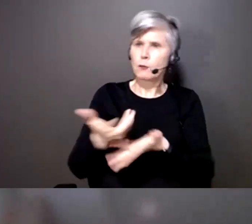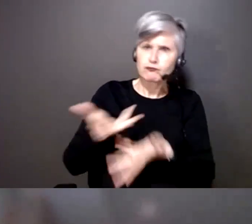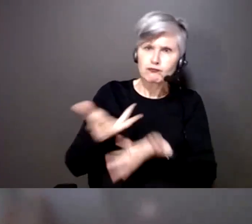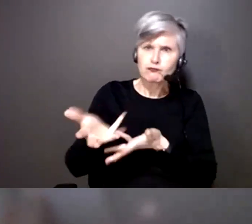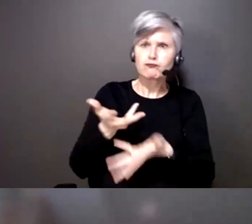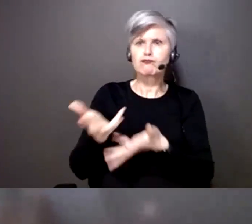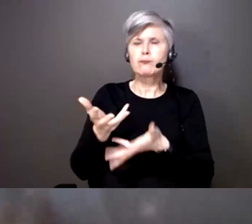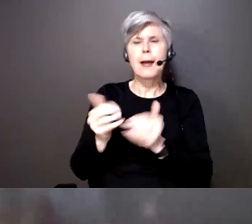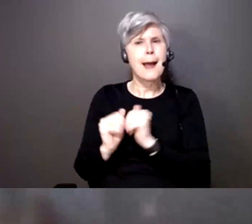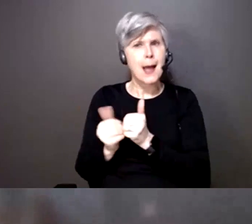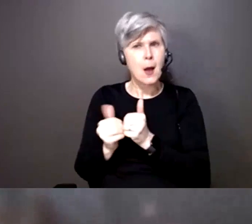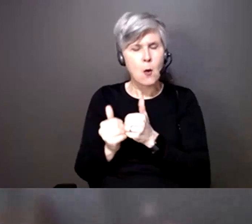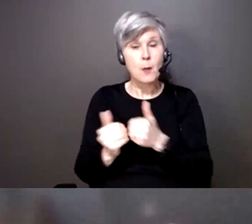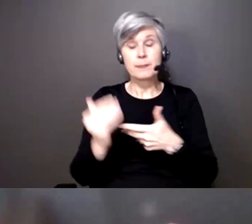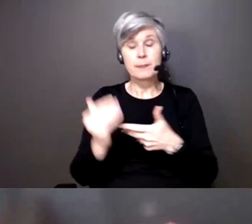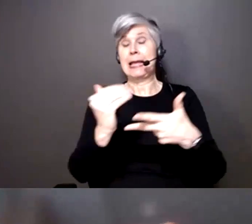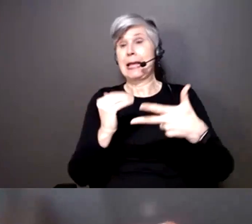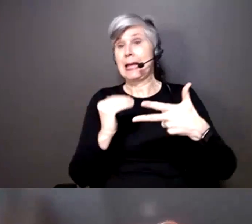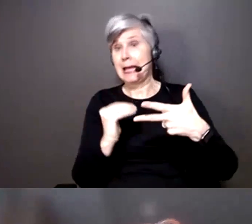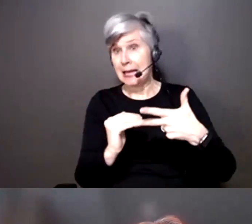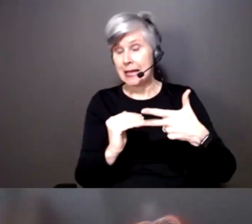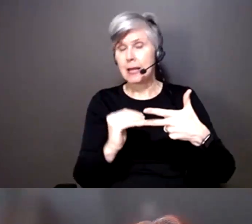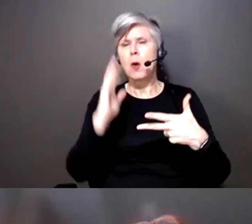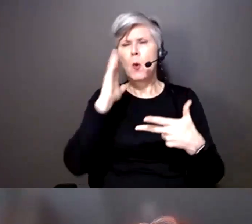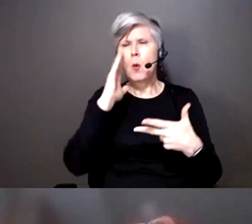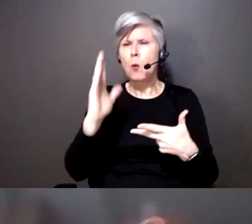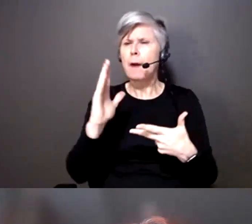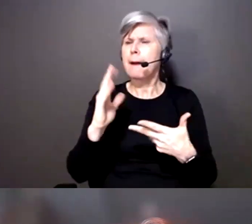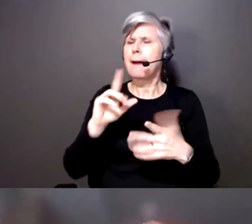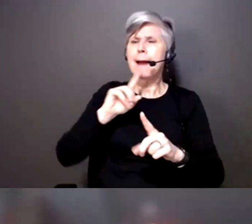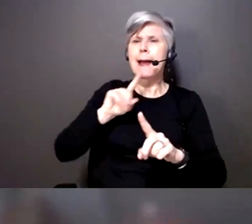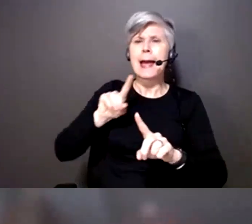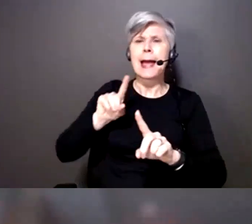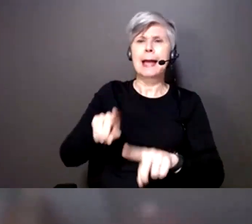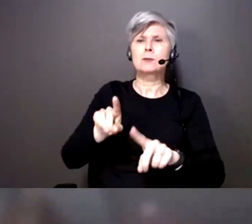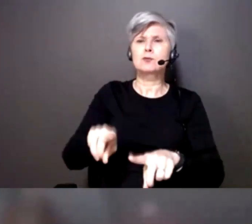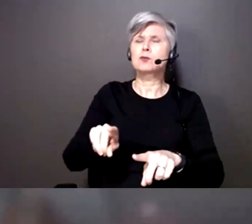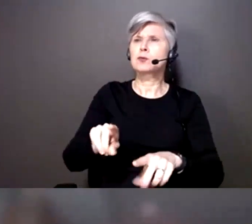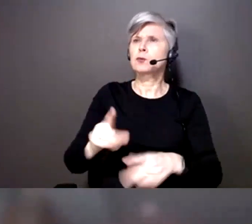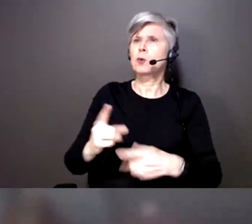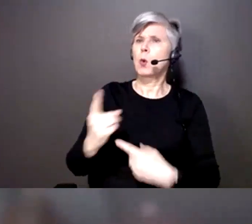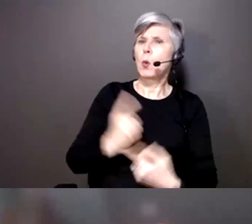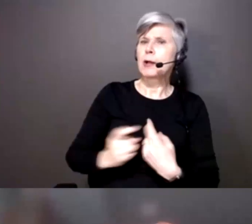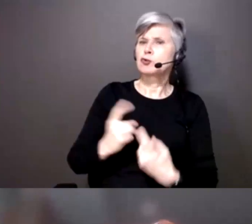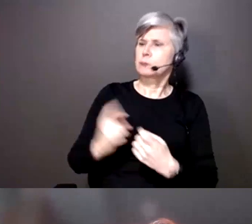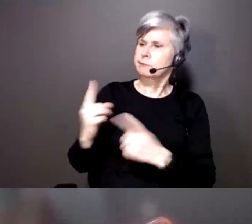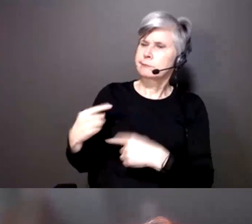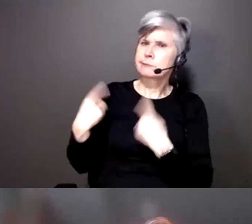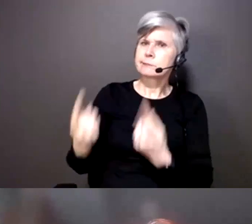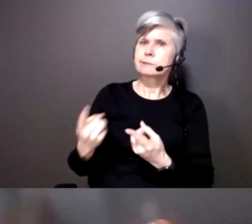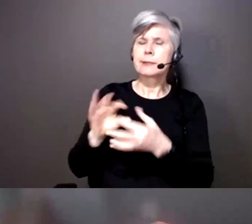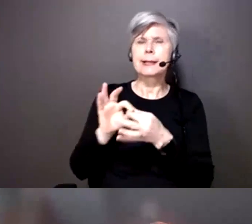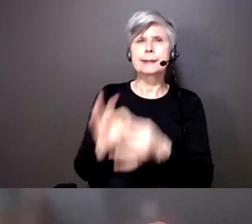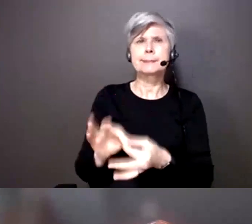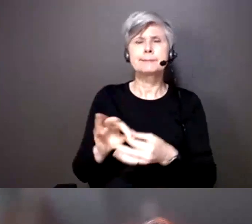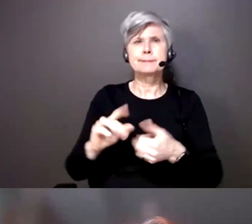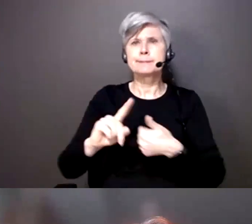we will answer additional questions, particularly around privacy,